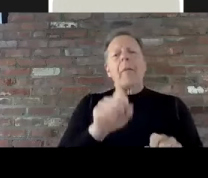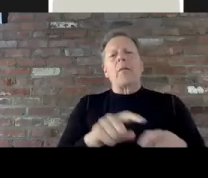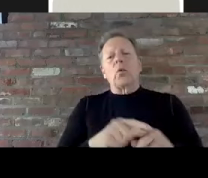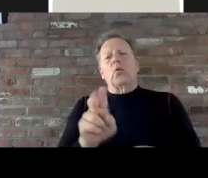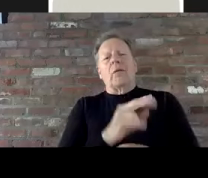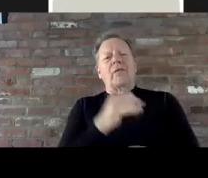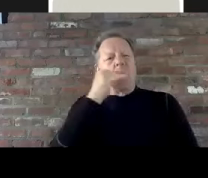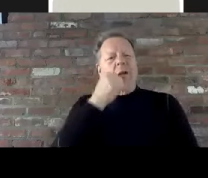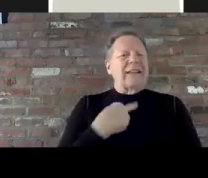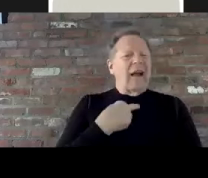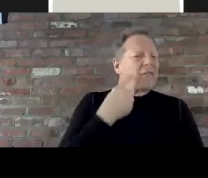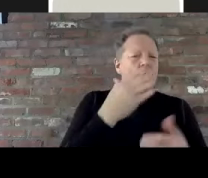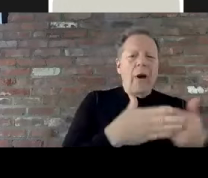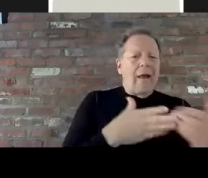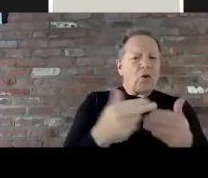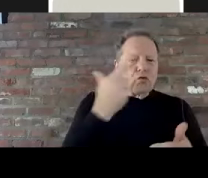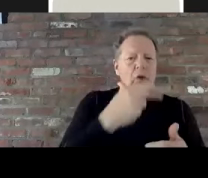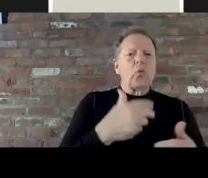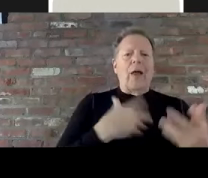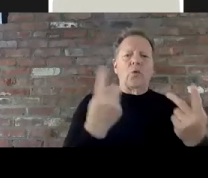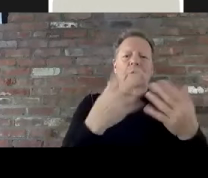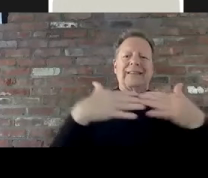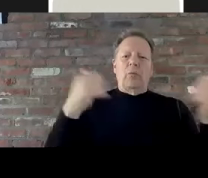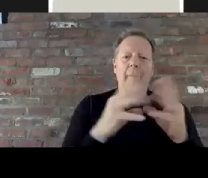the phone for any number of reasons.